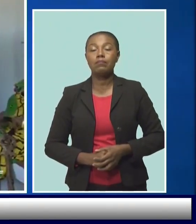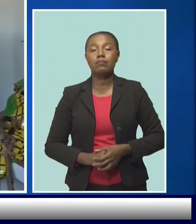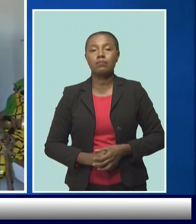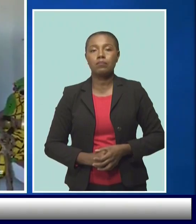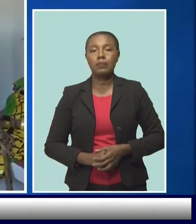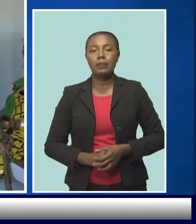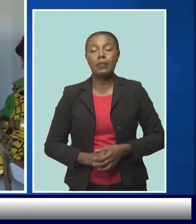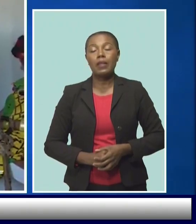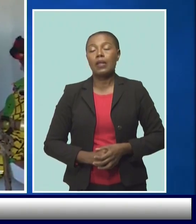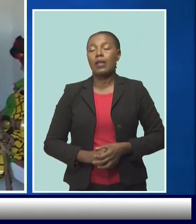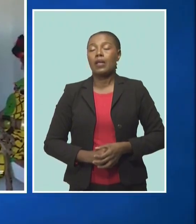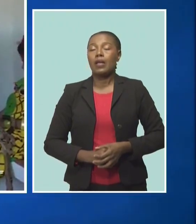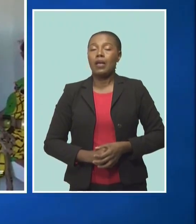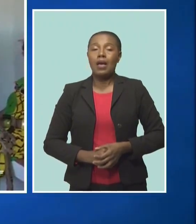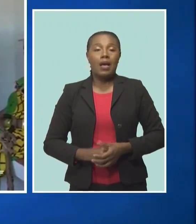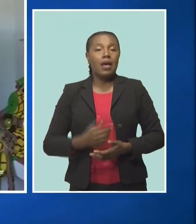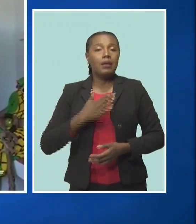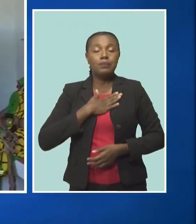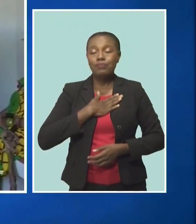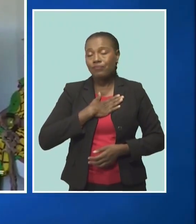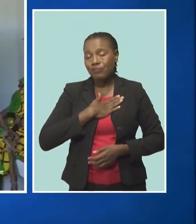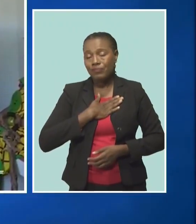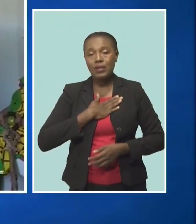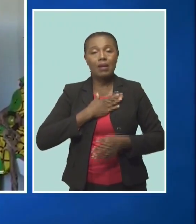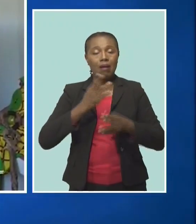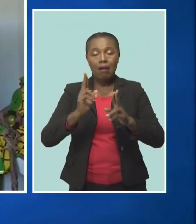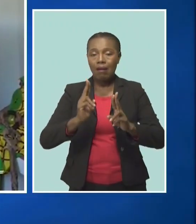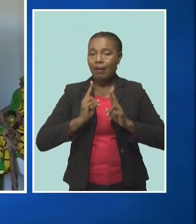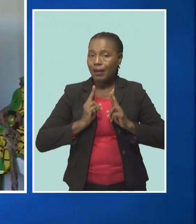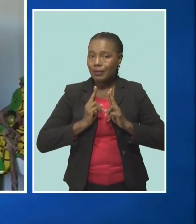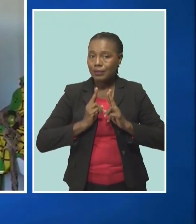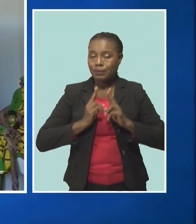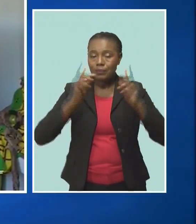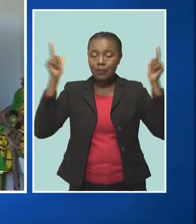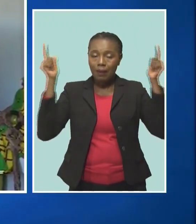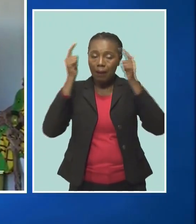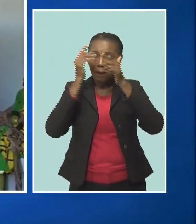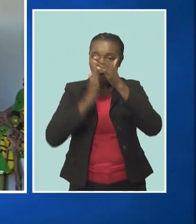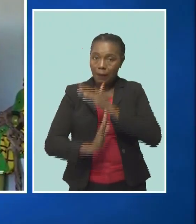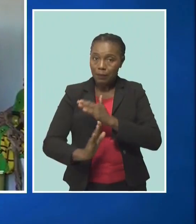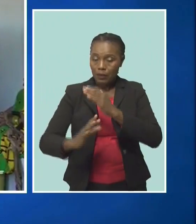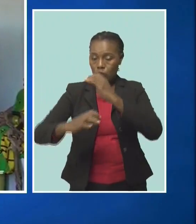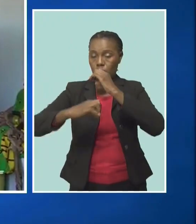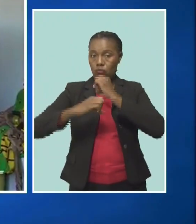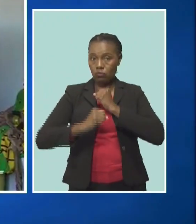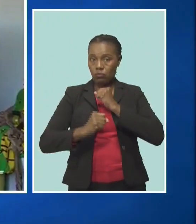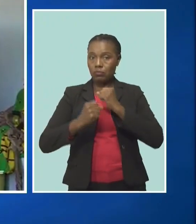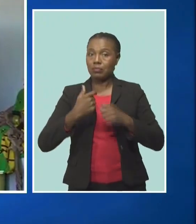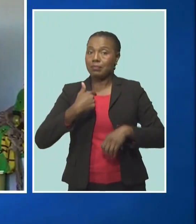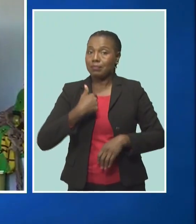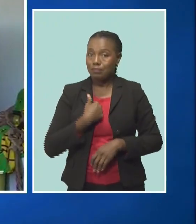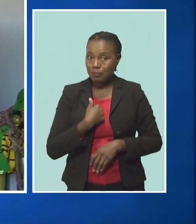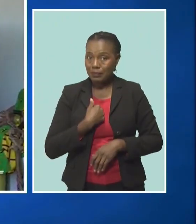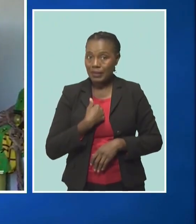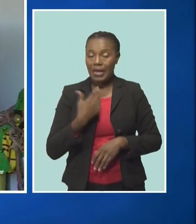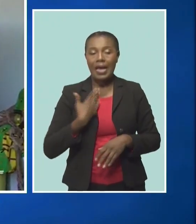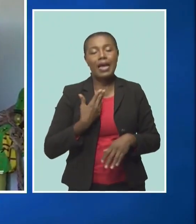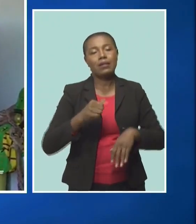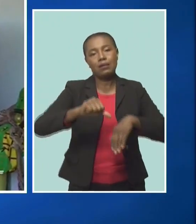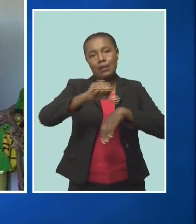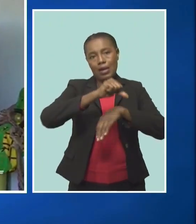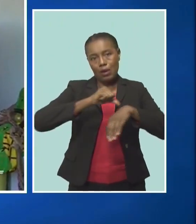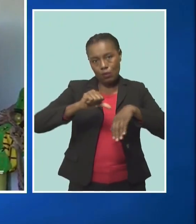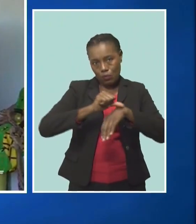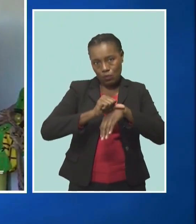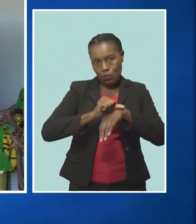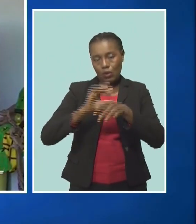I am deeply honored and humbled by the trust you have placed in me and the Anguilla United